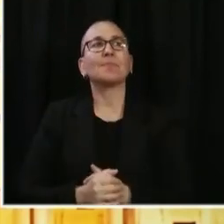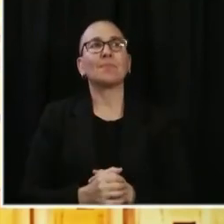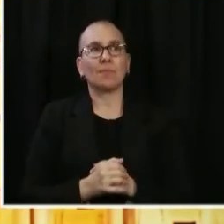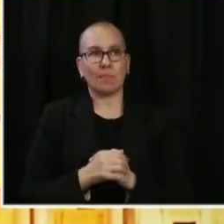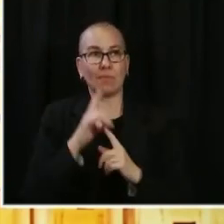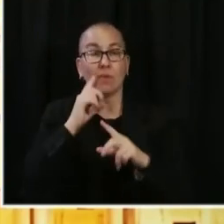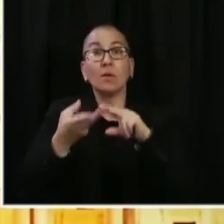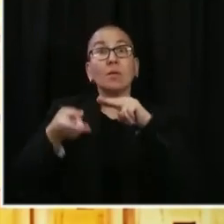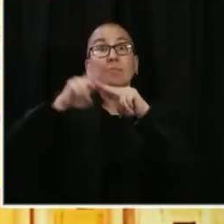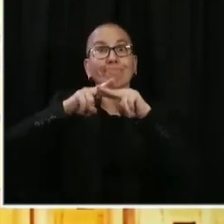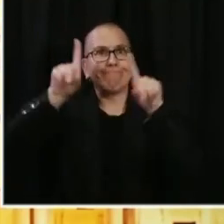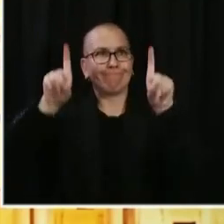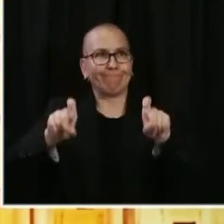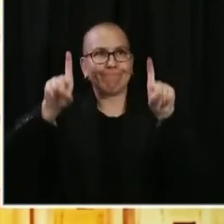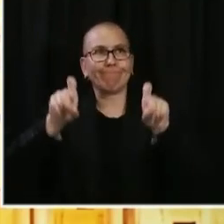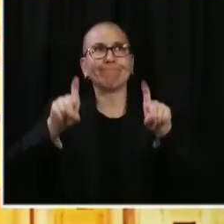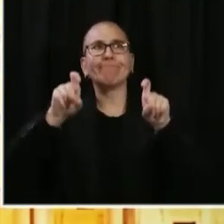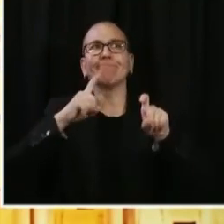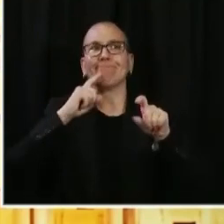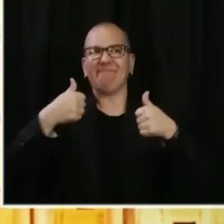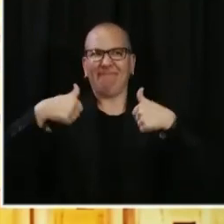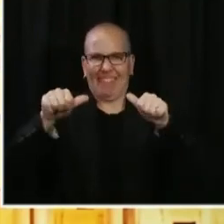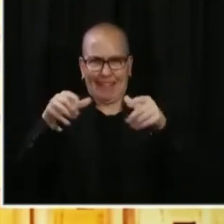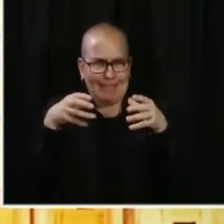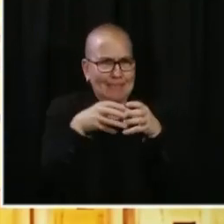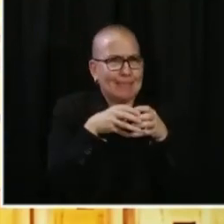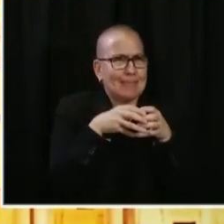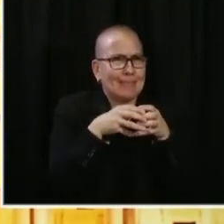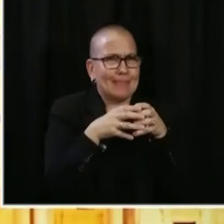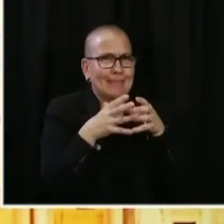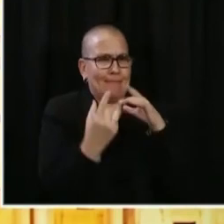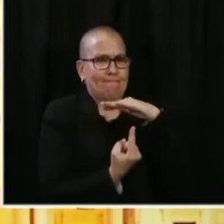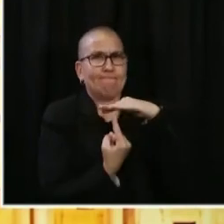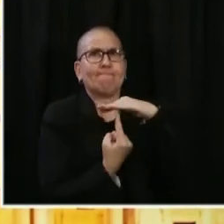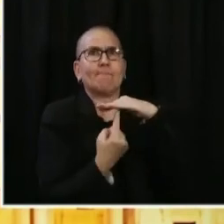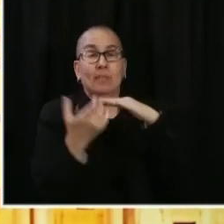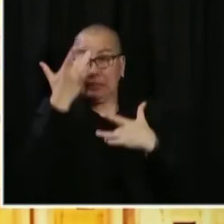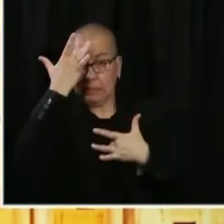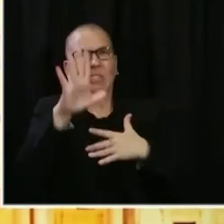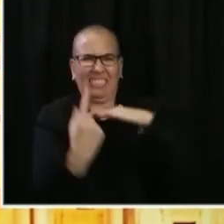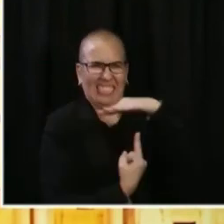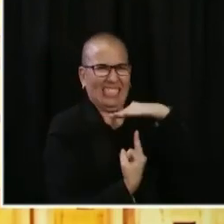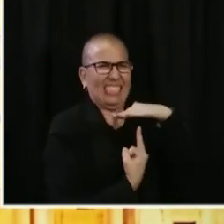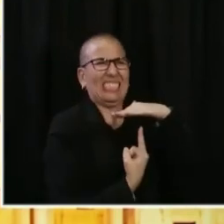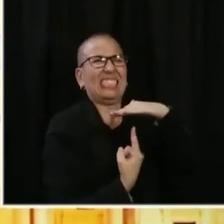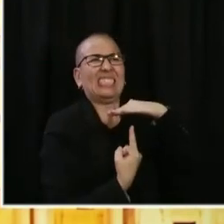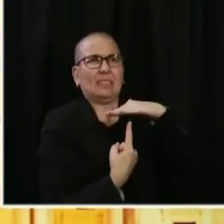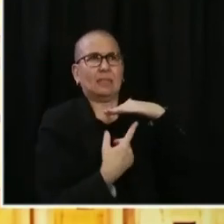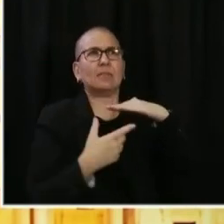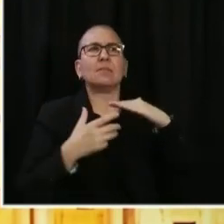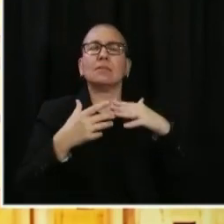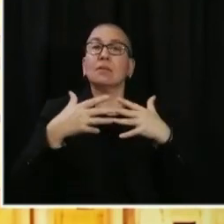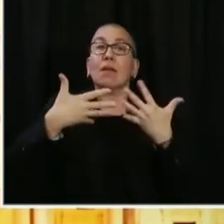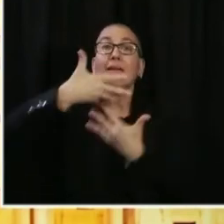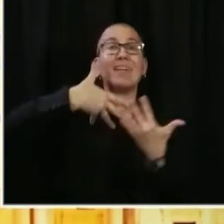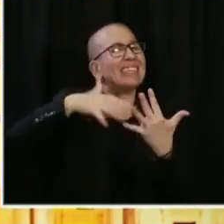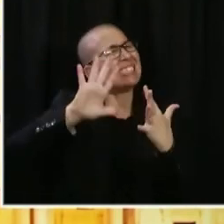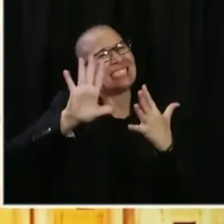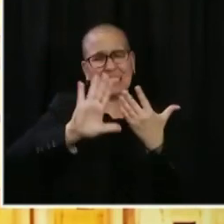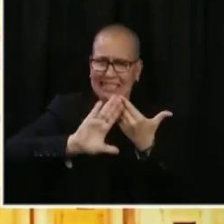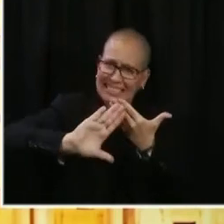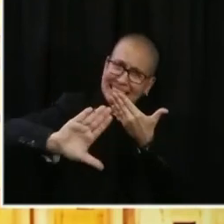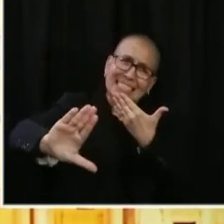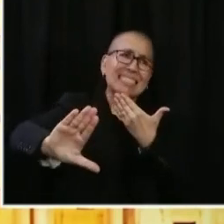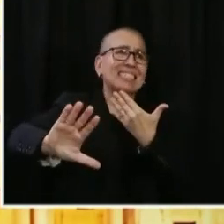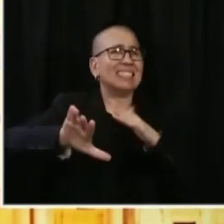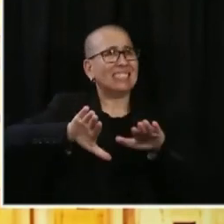and isolating the virus in the state. We're also turning the social dial. I know this has been incredibly hard. Weddings, funerals,